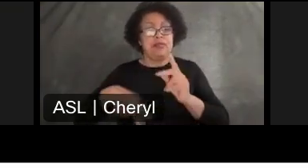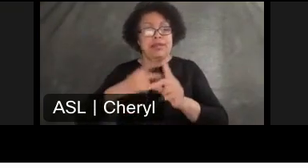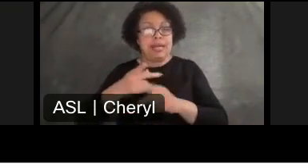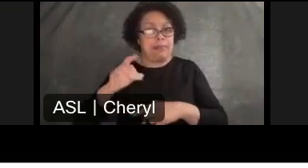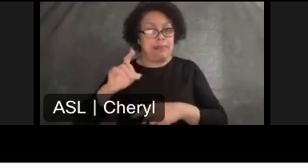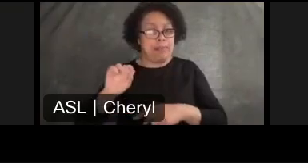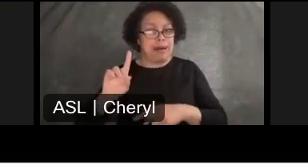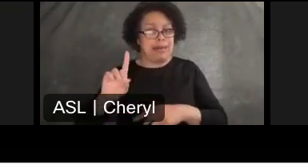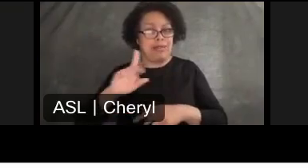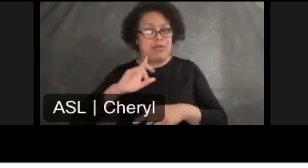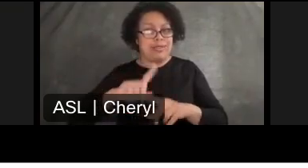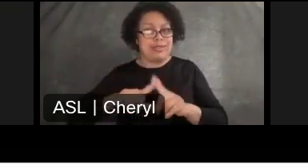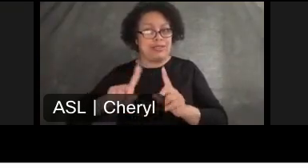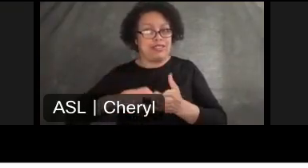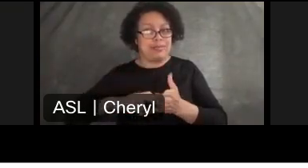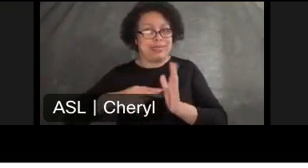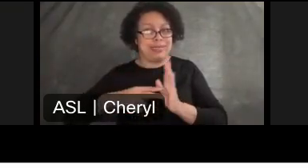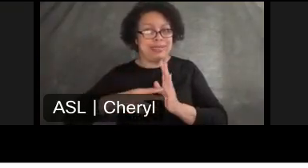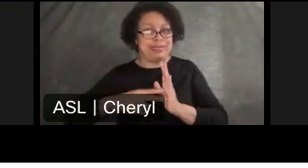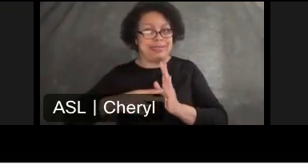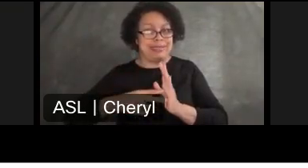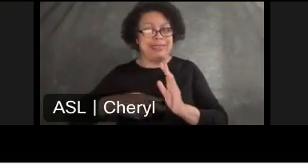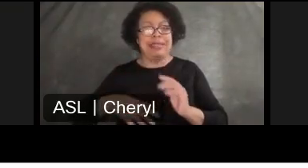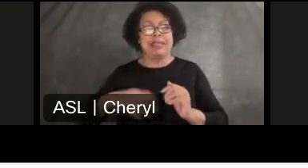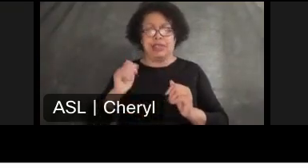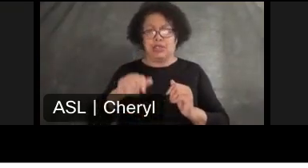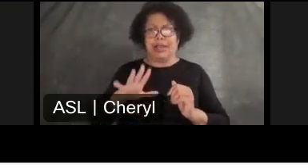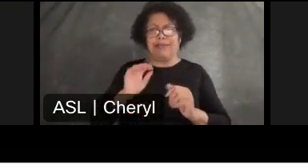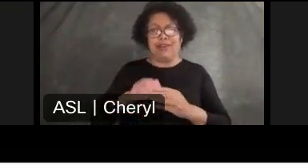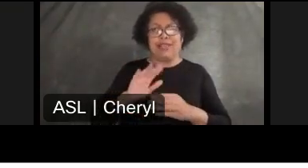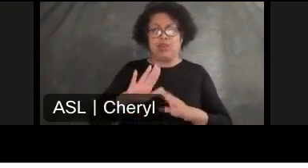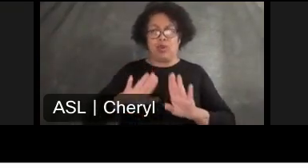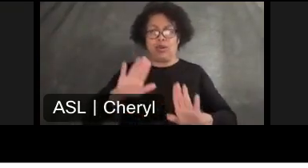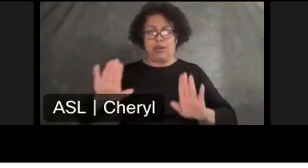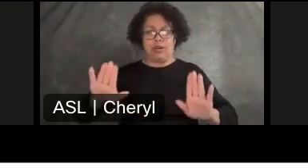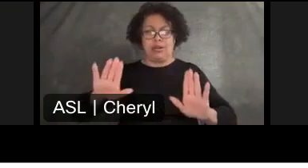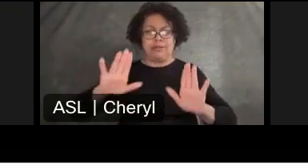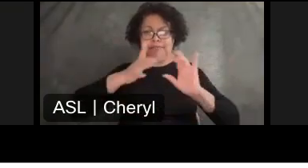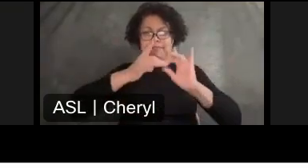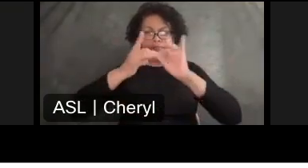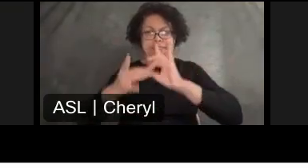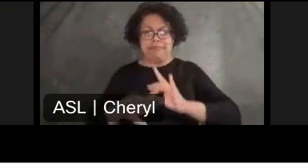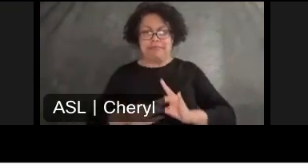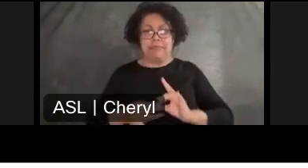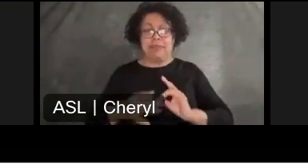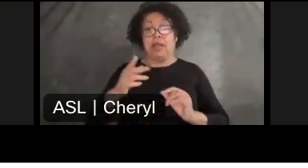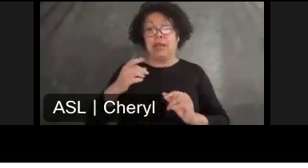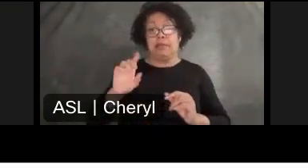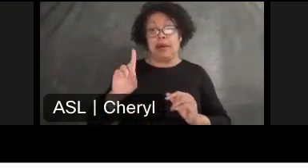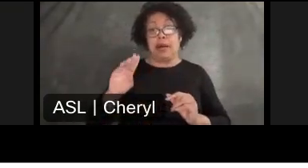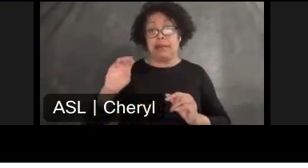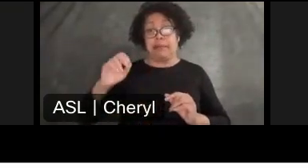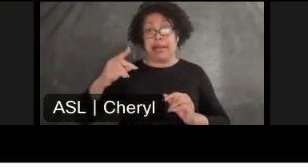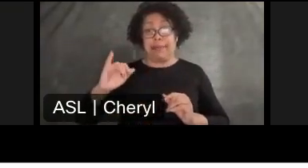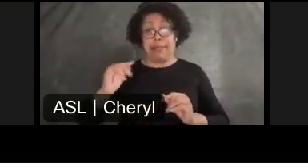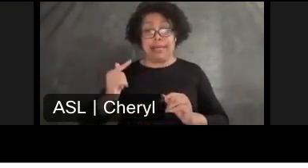needs can be found within our own pod maps. And pod mapping is a tool for identifying and